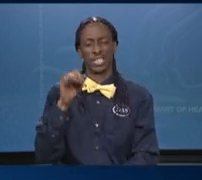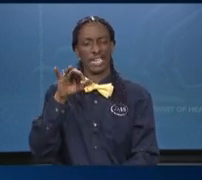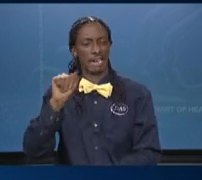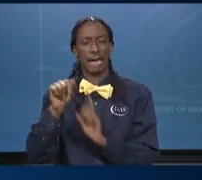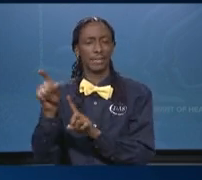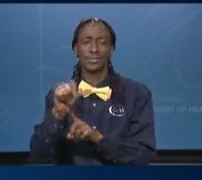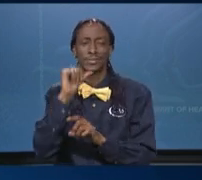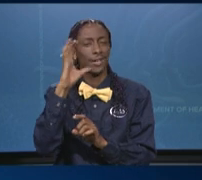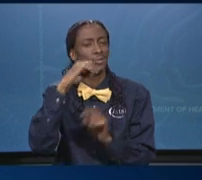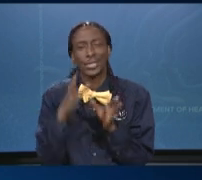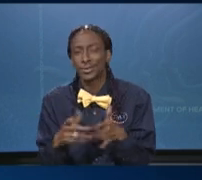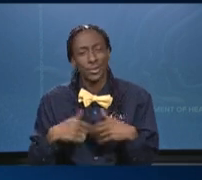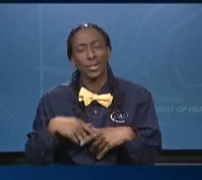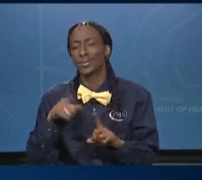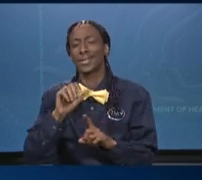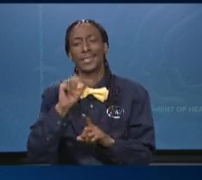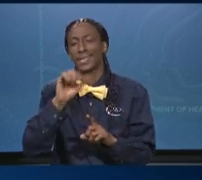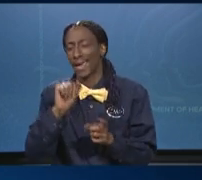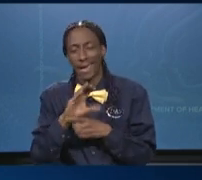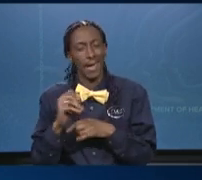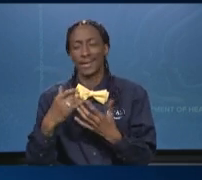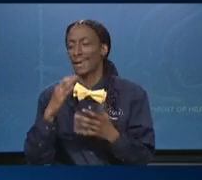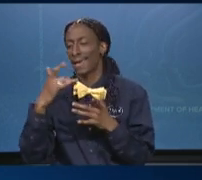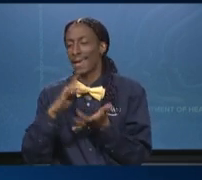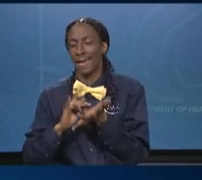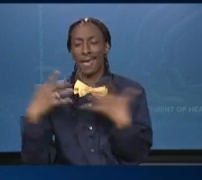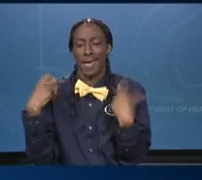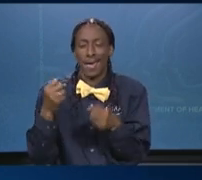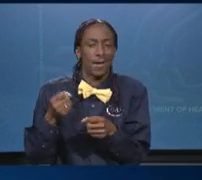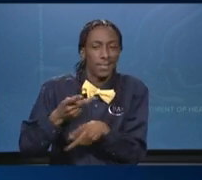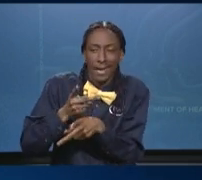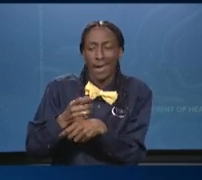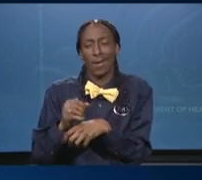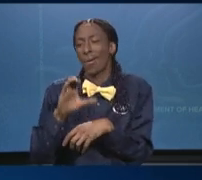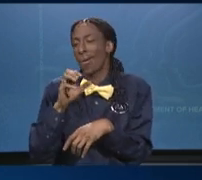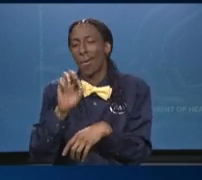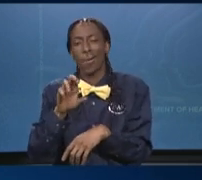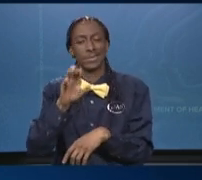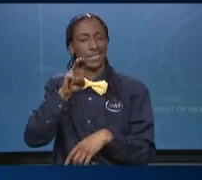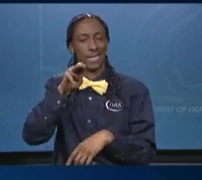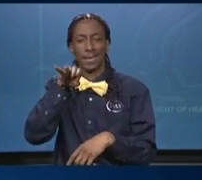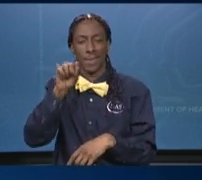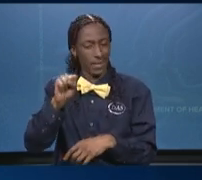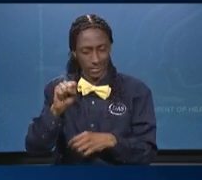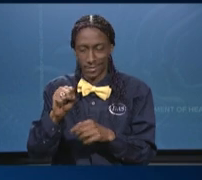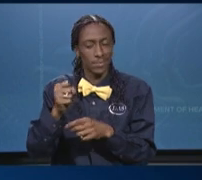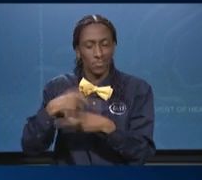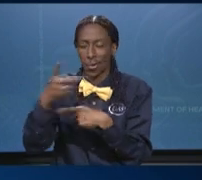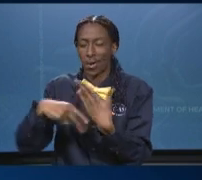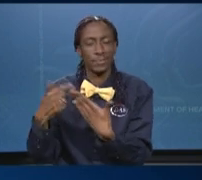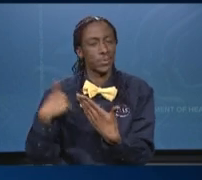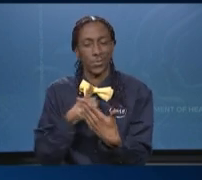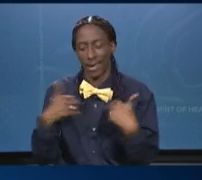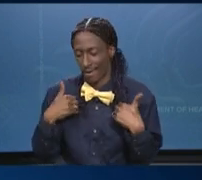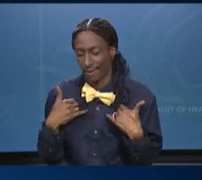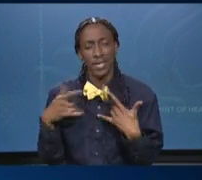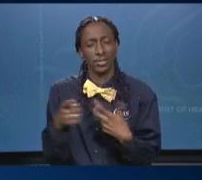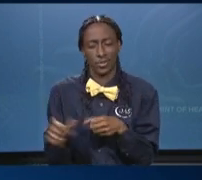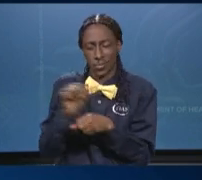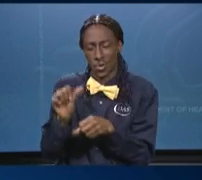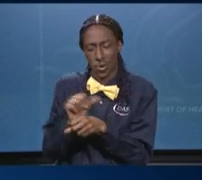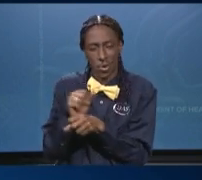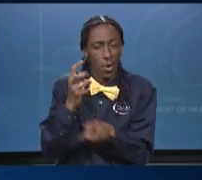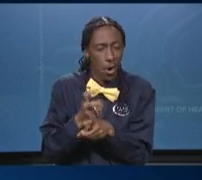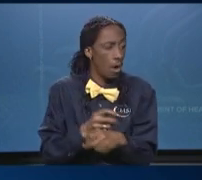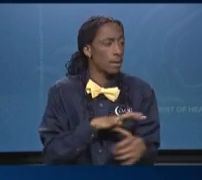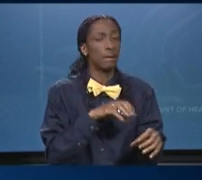ACA, no stranger to healthcare, no stranger to the CMS programs that we have. She has worked diligently over time, whether in